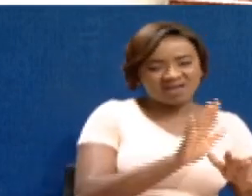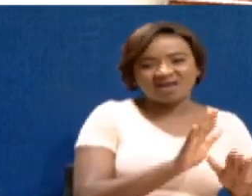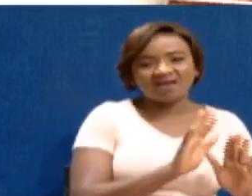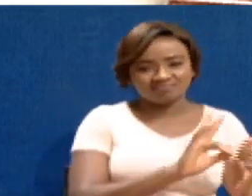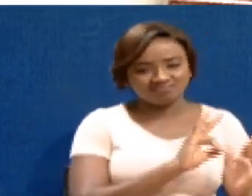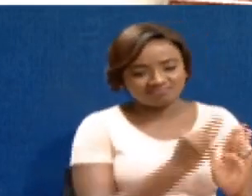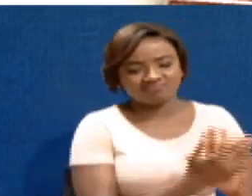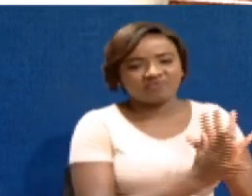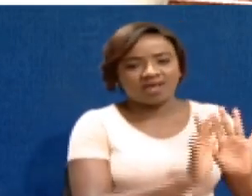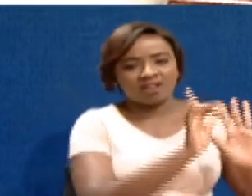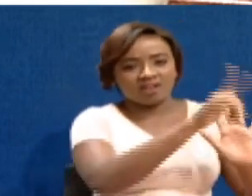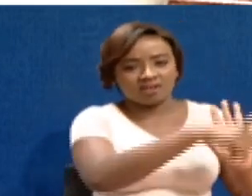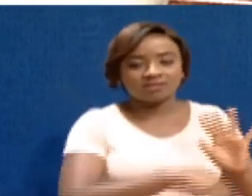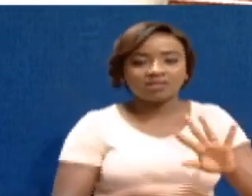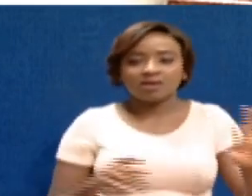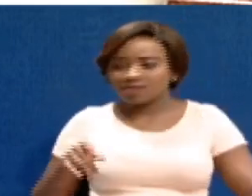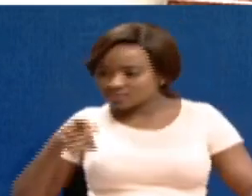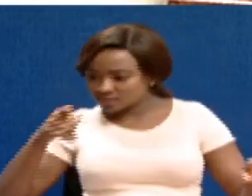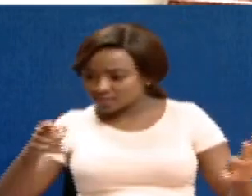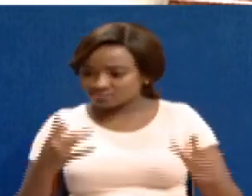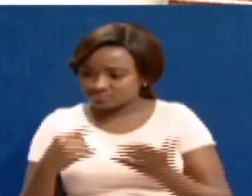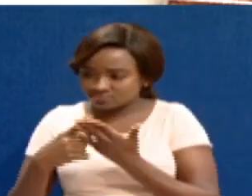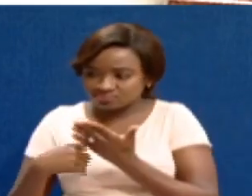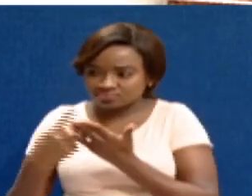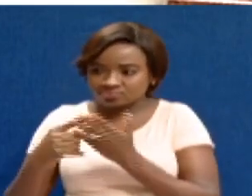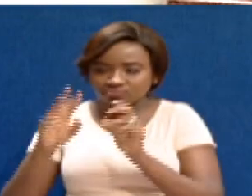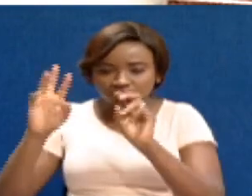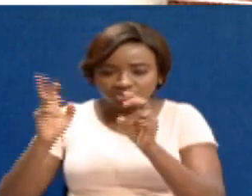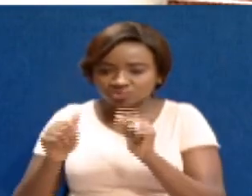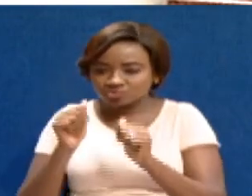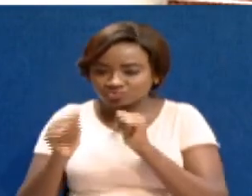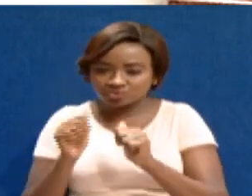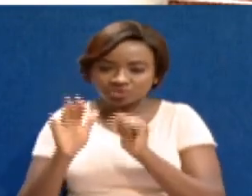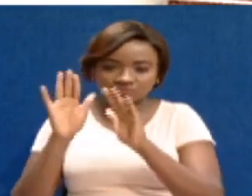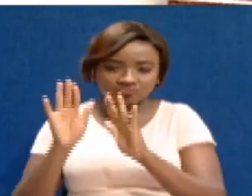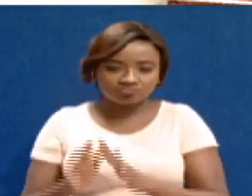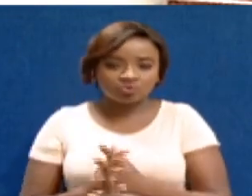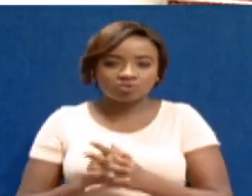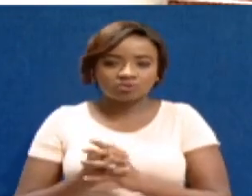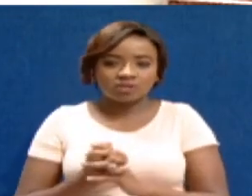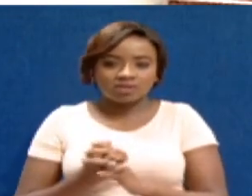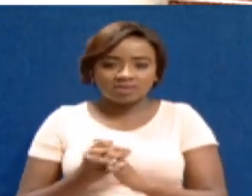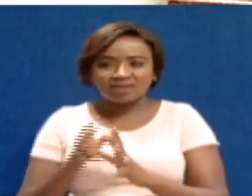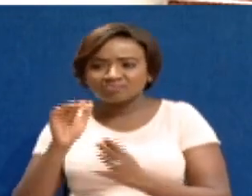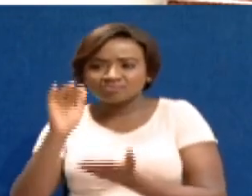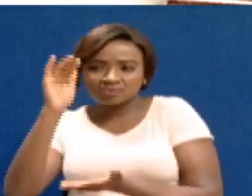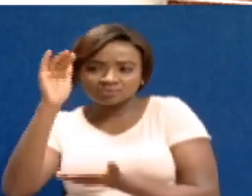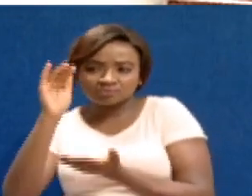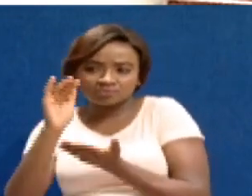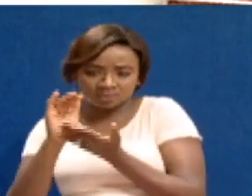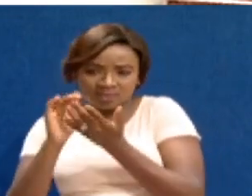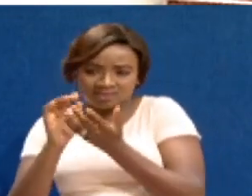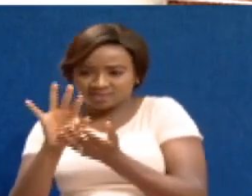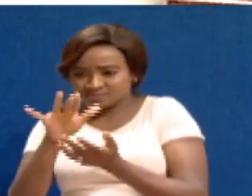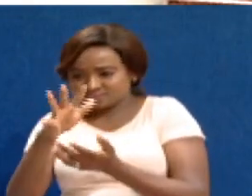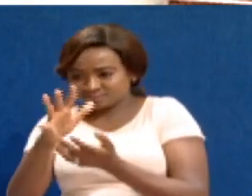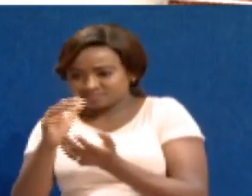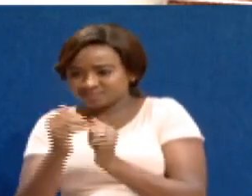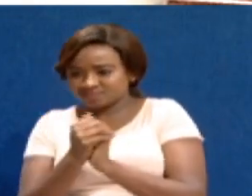they went on to continue to discuss the contentious issues, reduced them until they were a limited number, and